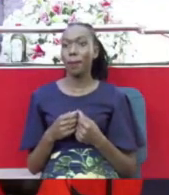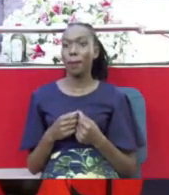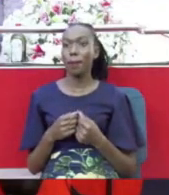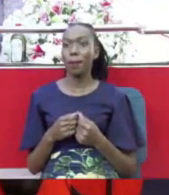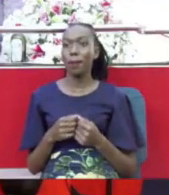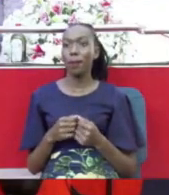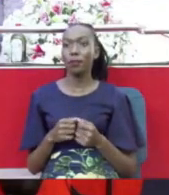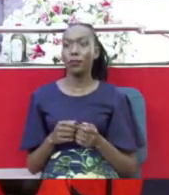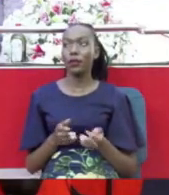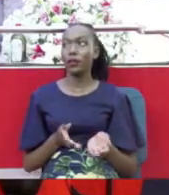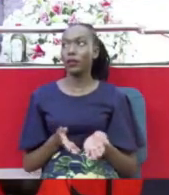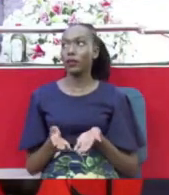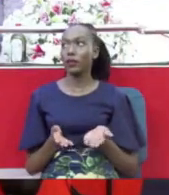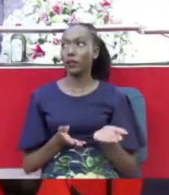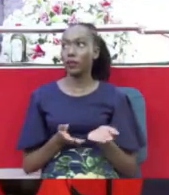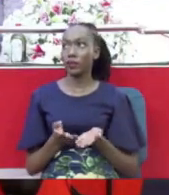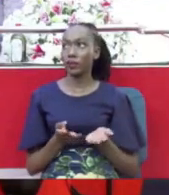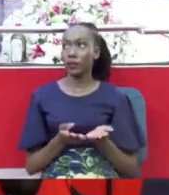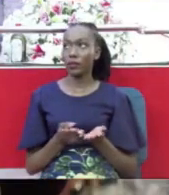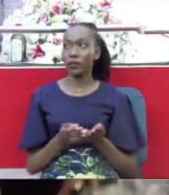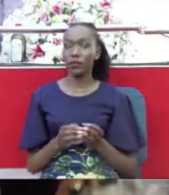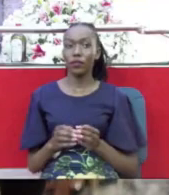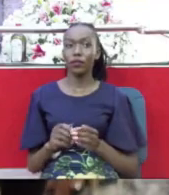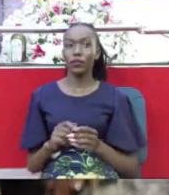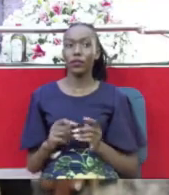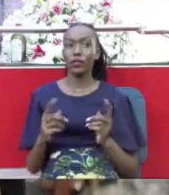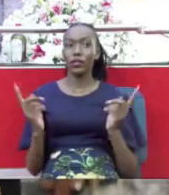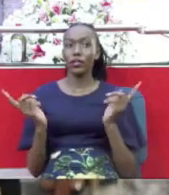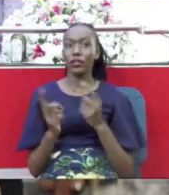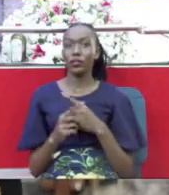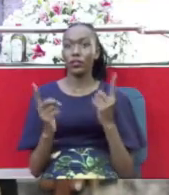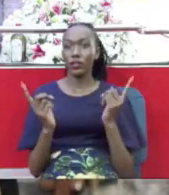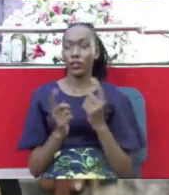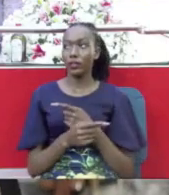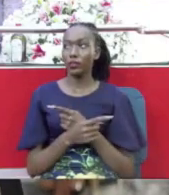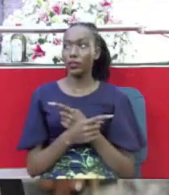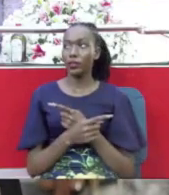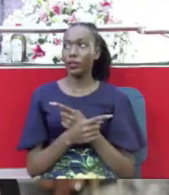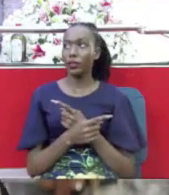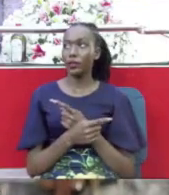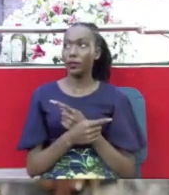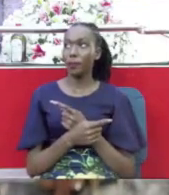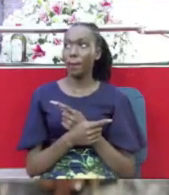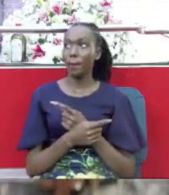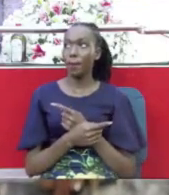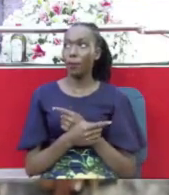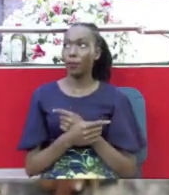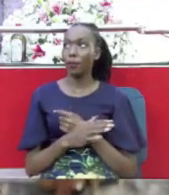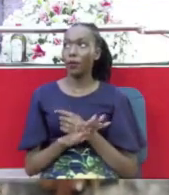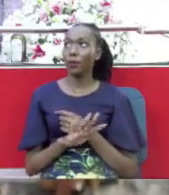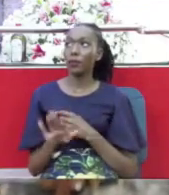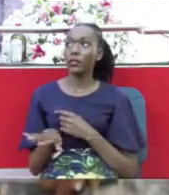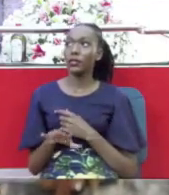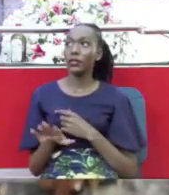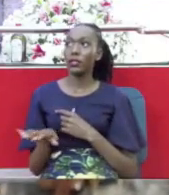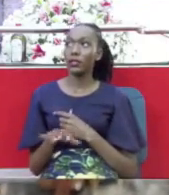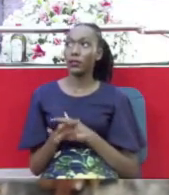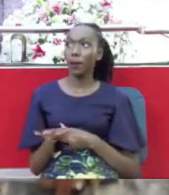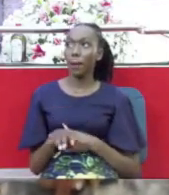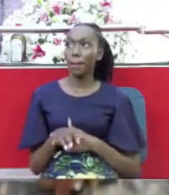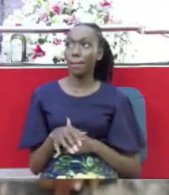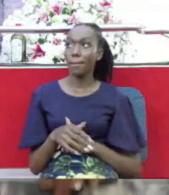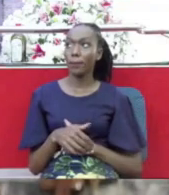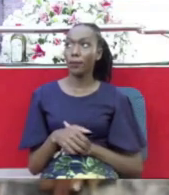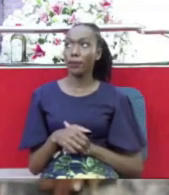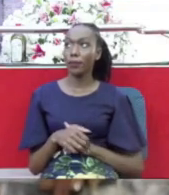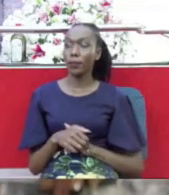If I was in a church in Europe, most likely your average age here would be 60 or 70. Kama ningekuwa pale